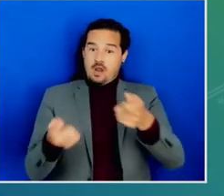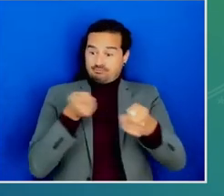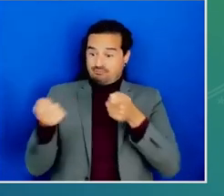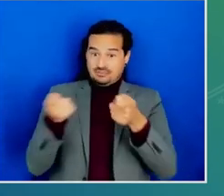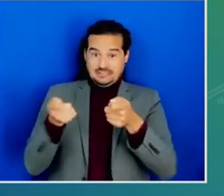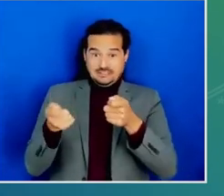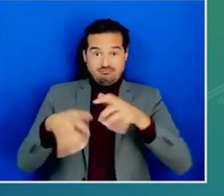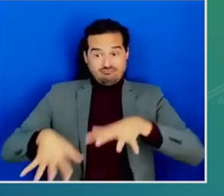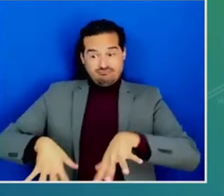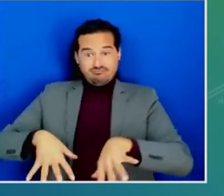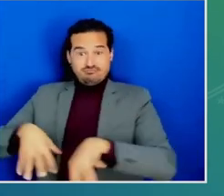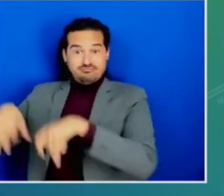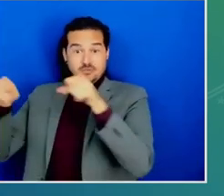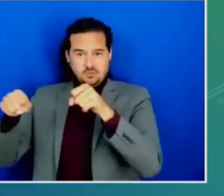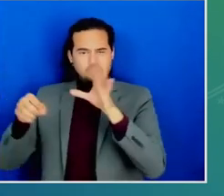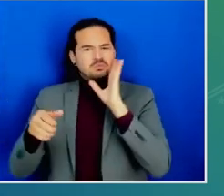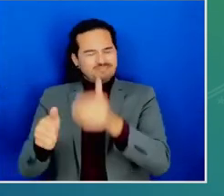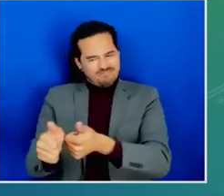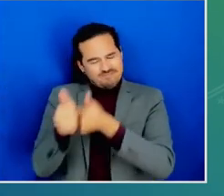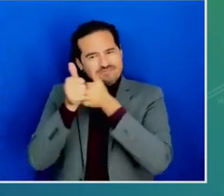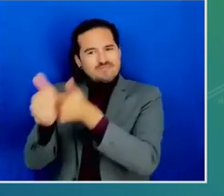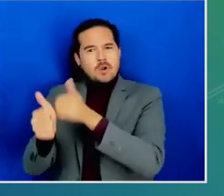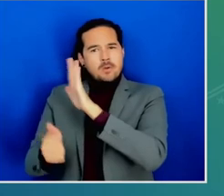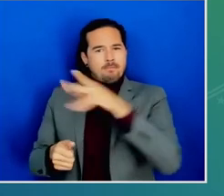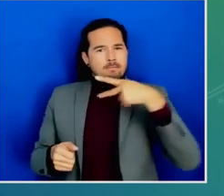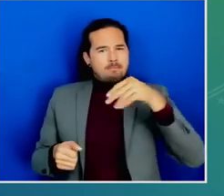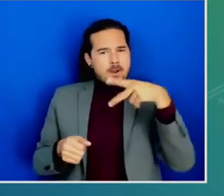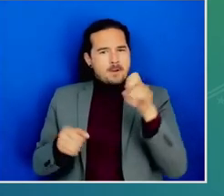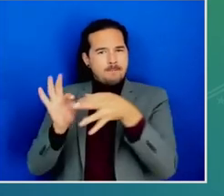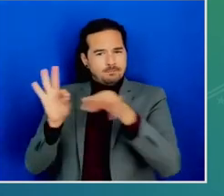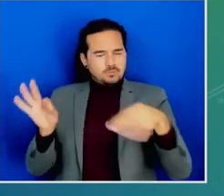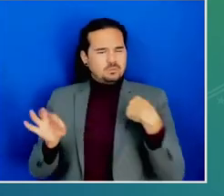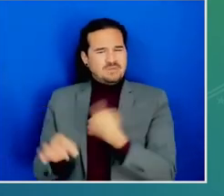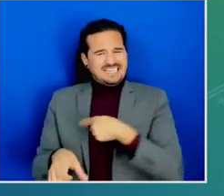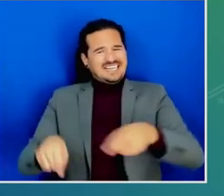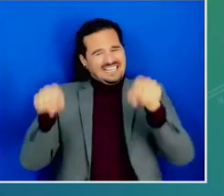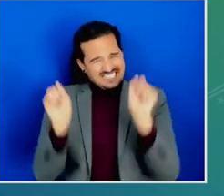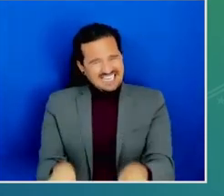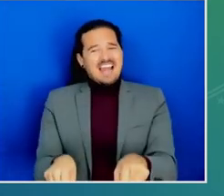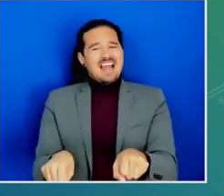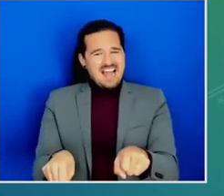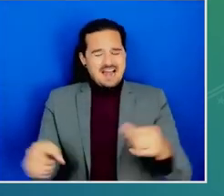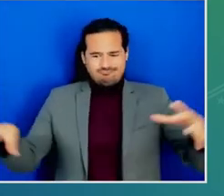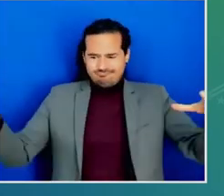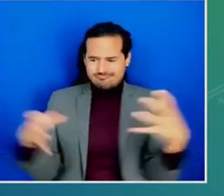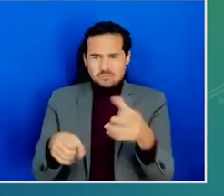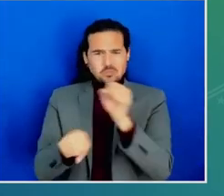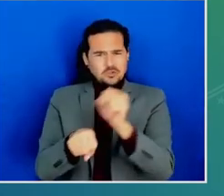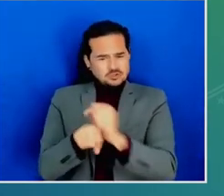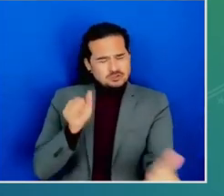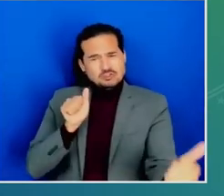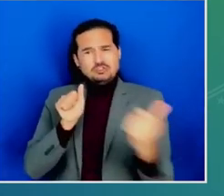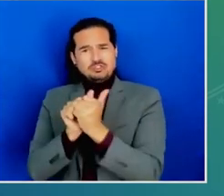and around the world to build and protect our common home for